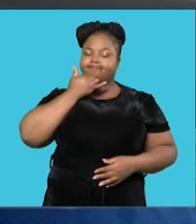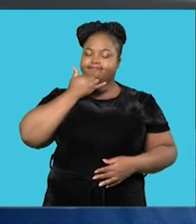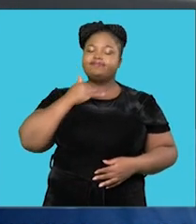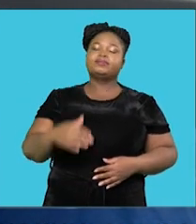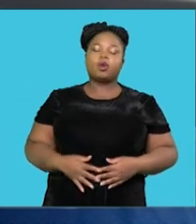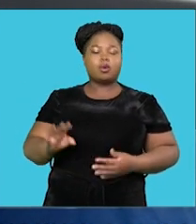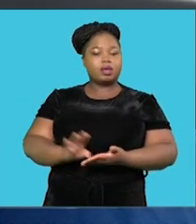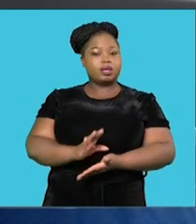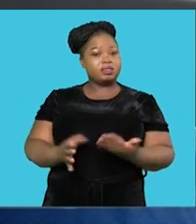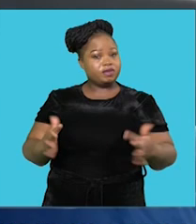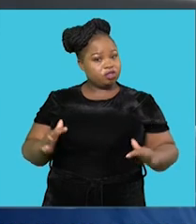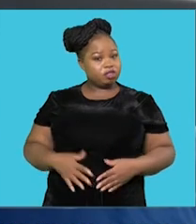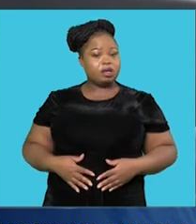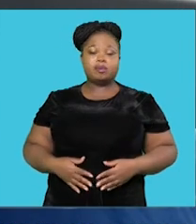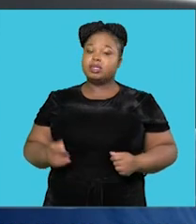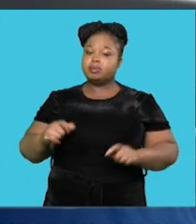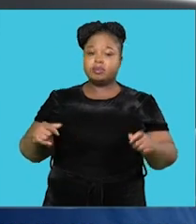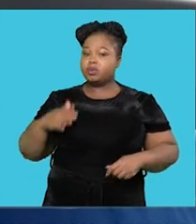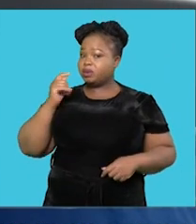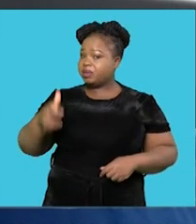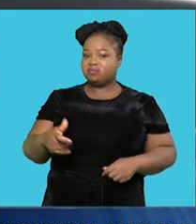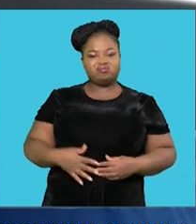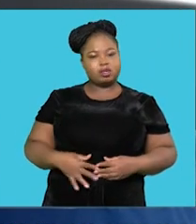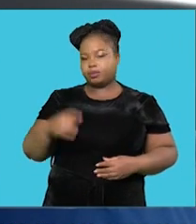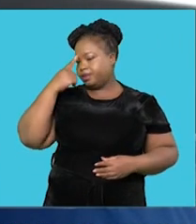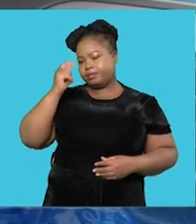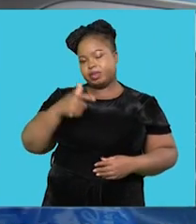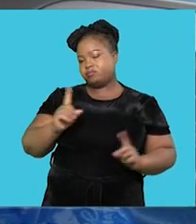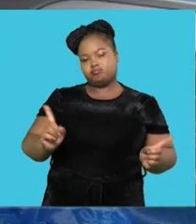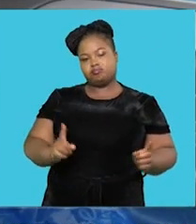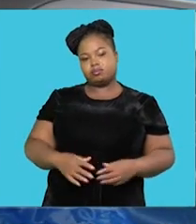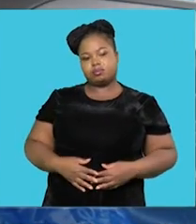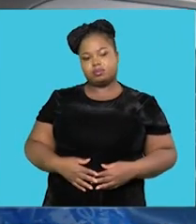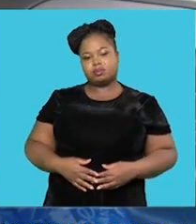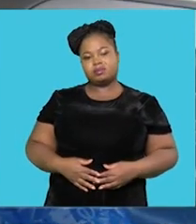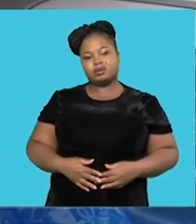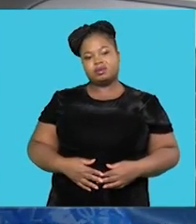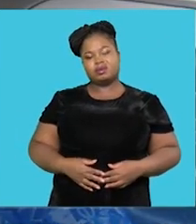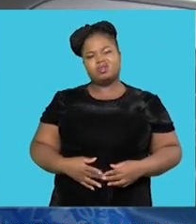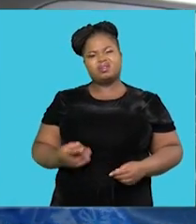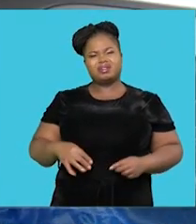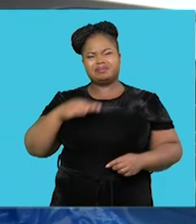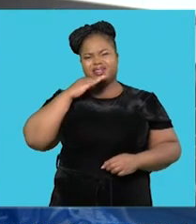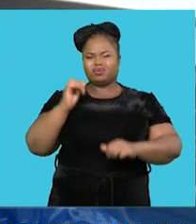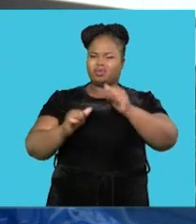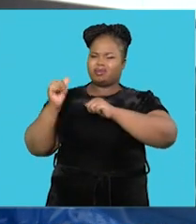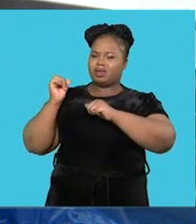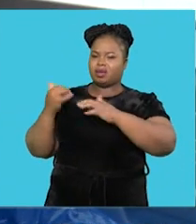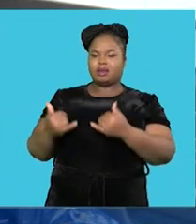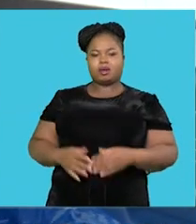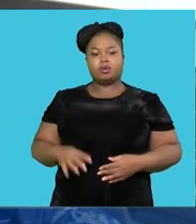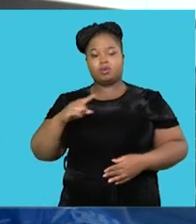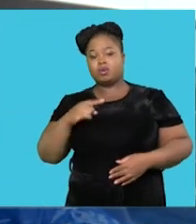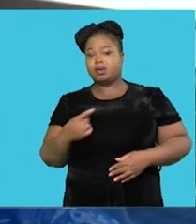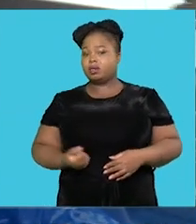been cancelled, and the outstanding people I don't believe should be forced to pay. Kufana nokuthi siphindiselwe move because kokuqala